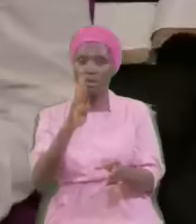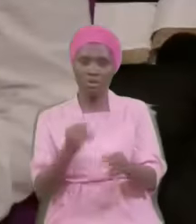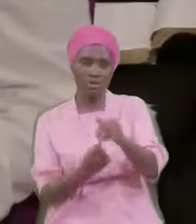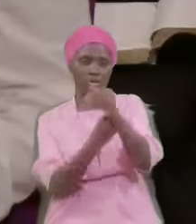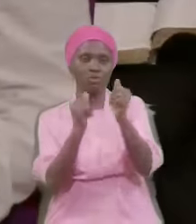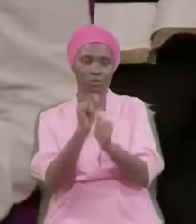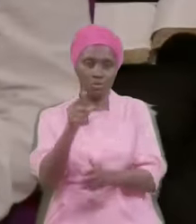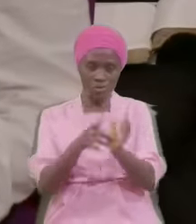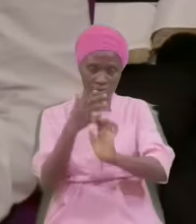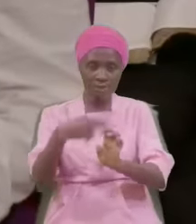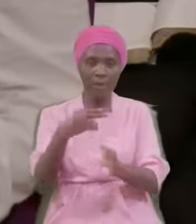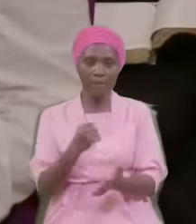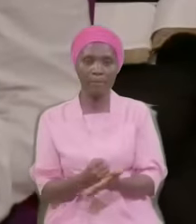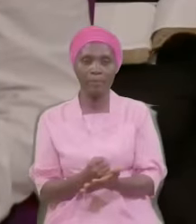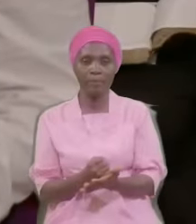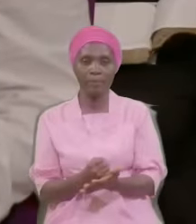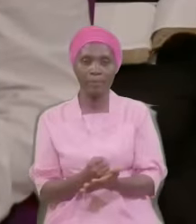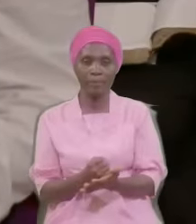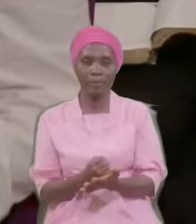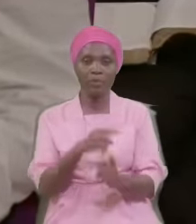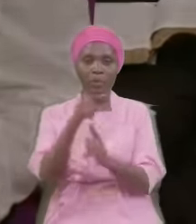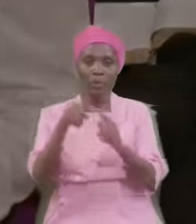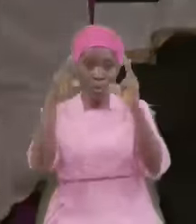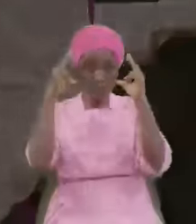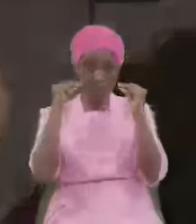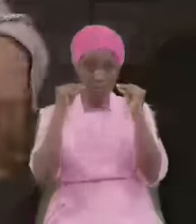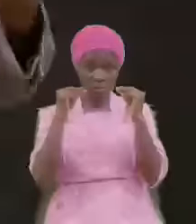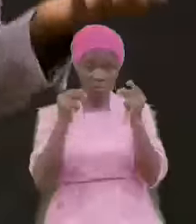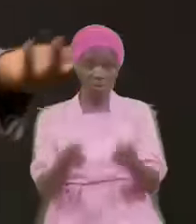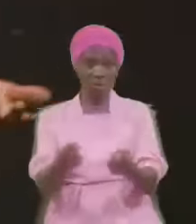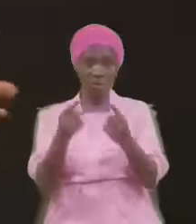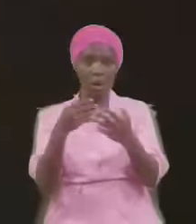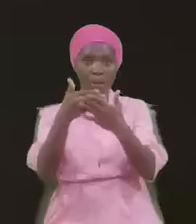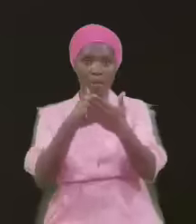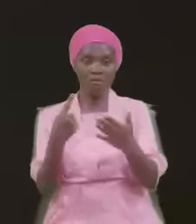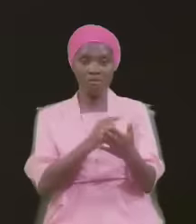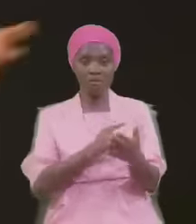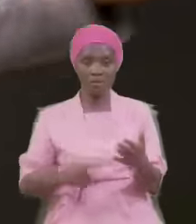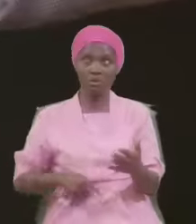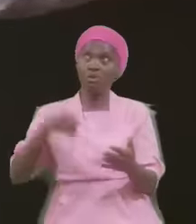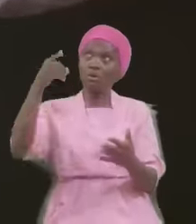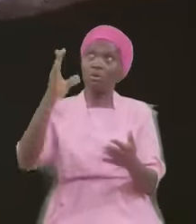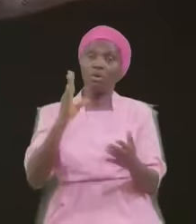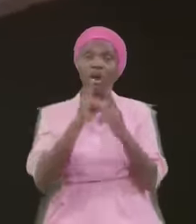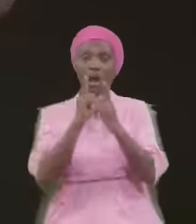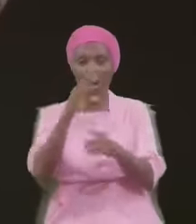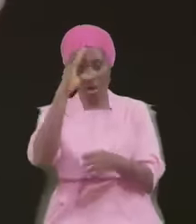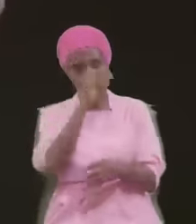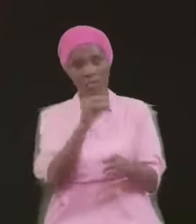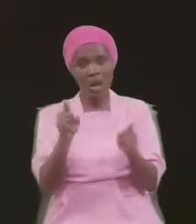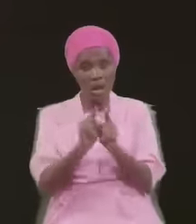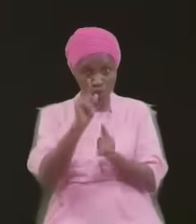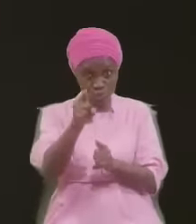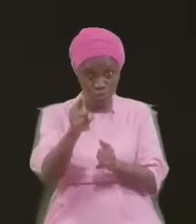name. And when Moses appeared before the Lord answered him. And as you appear before the